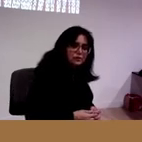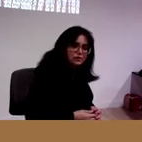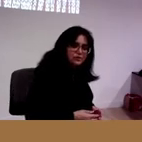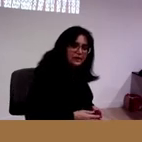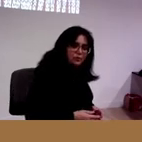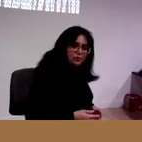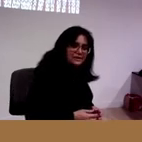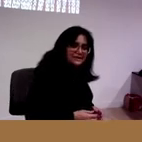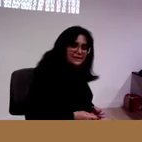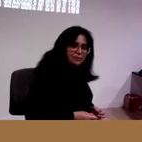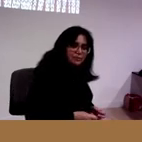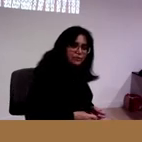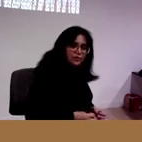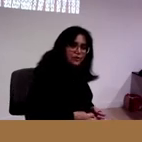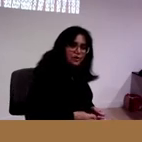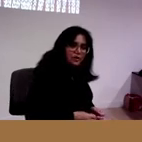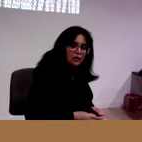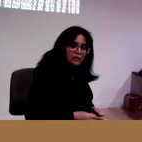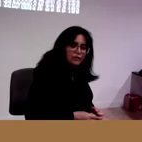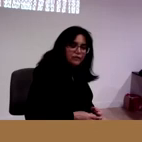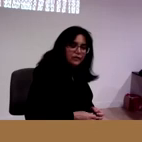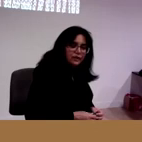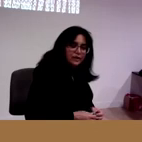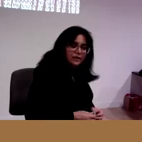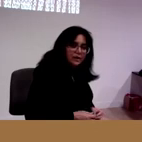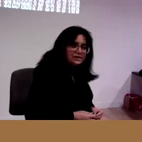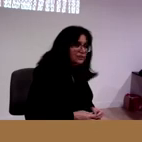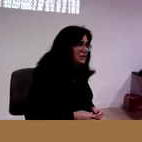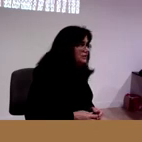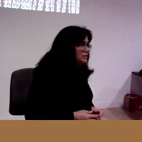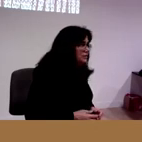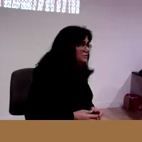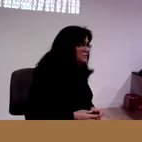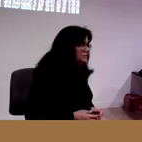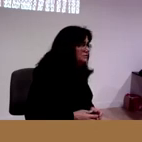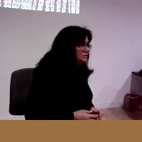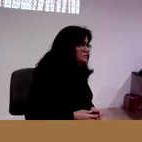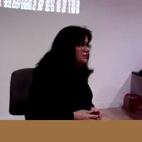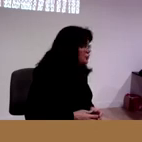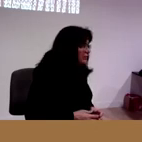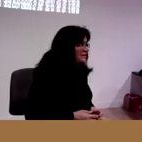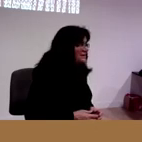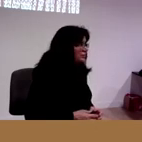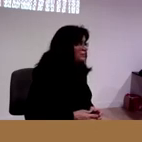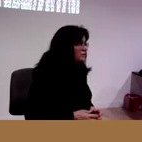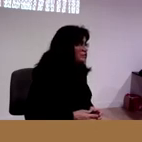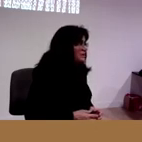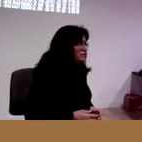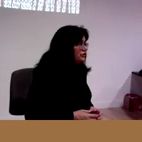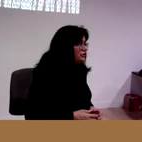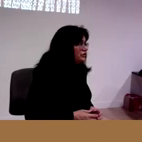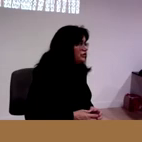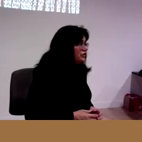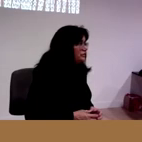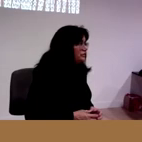time students will say, well, it's an example of assimilation. It's not an example of